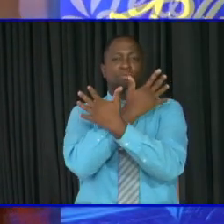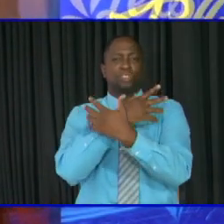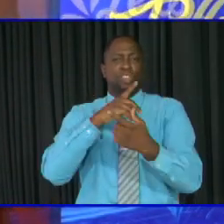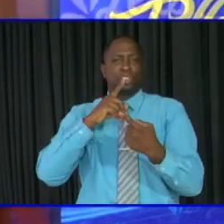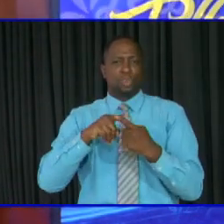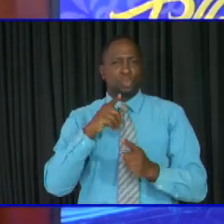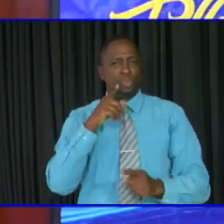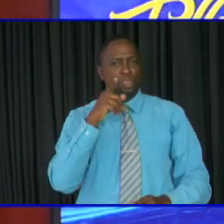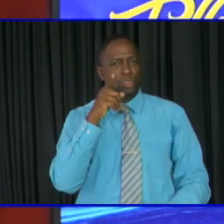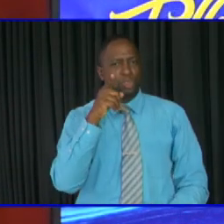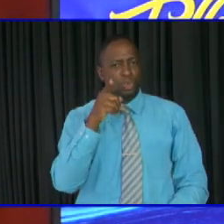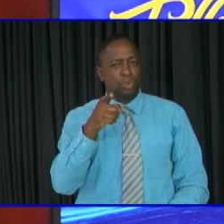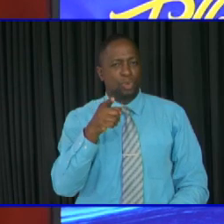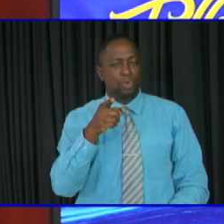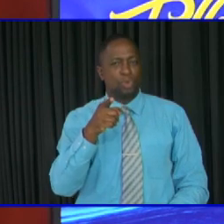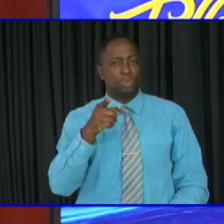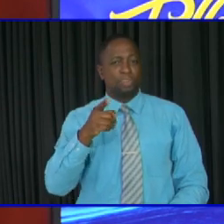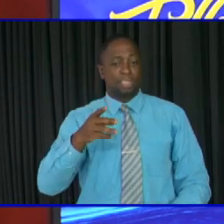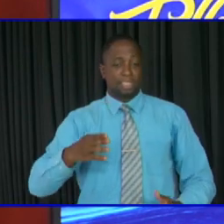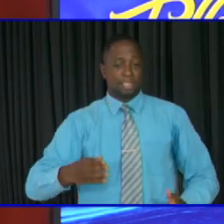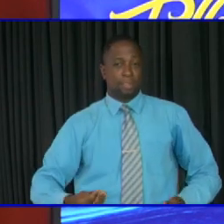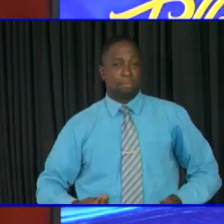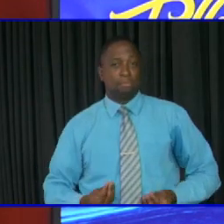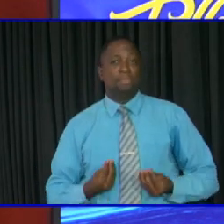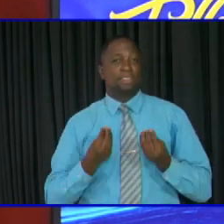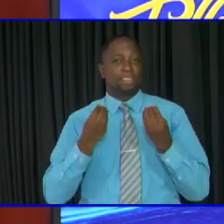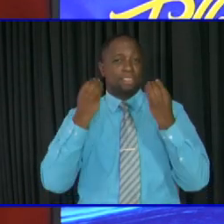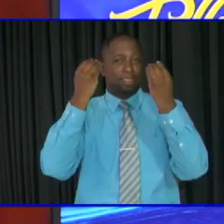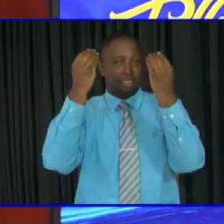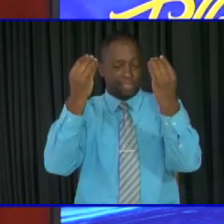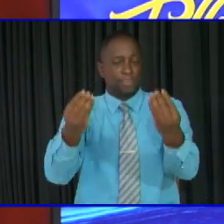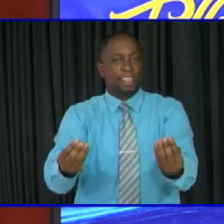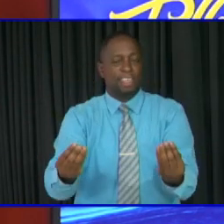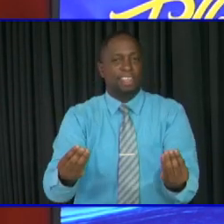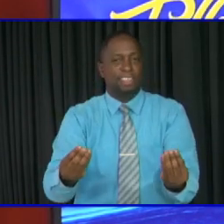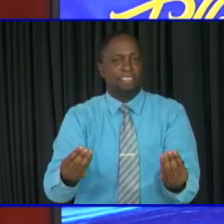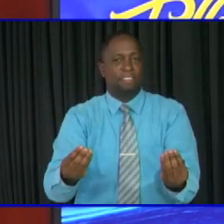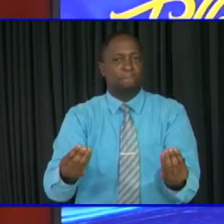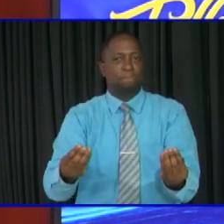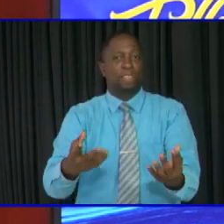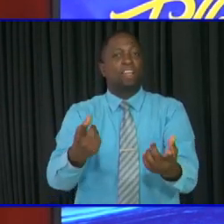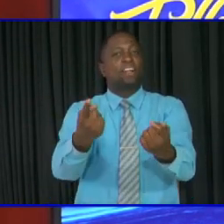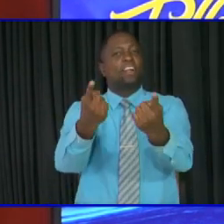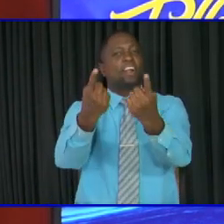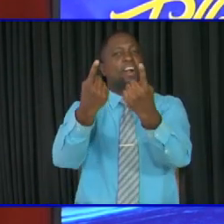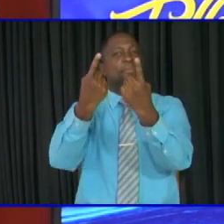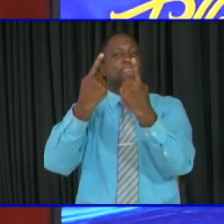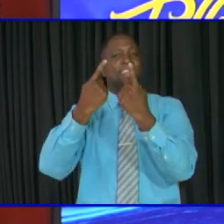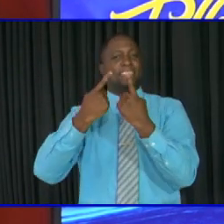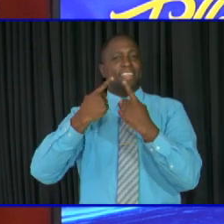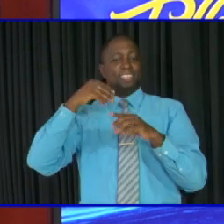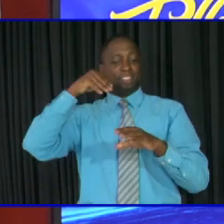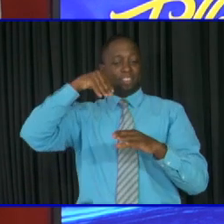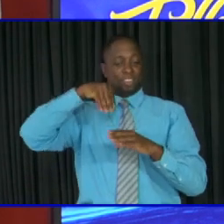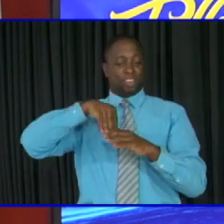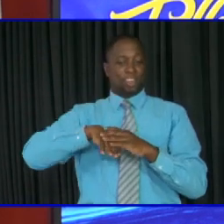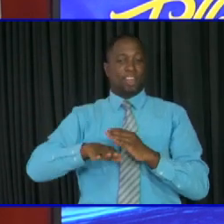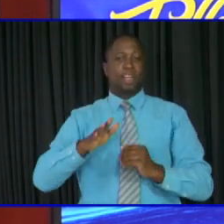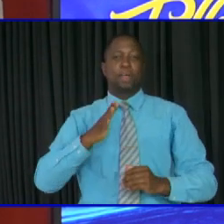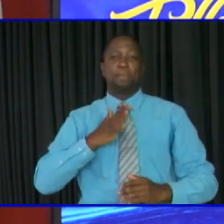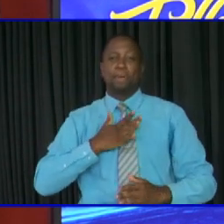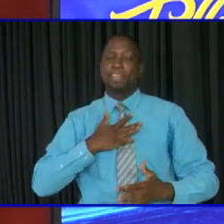restored to you shall be given. Come,